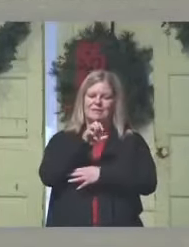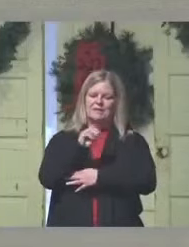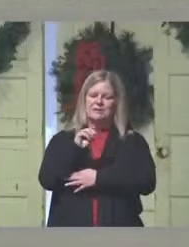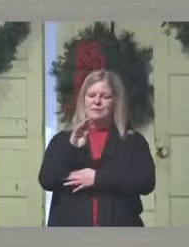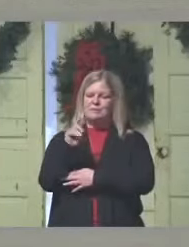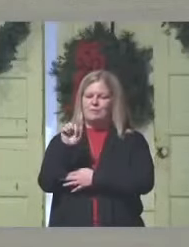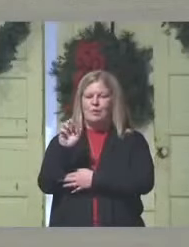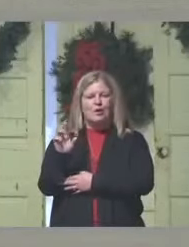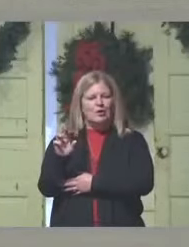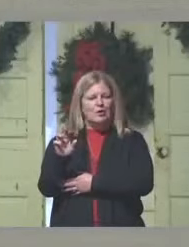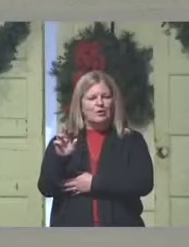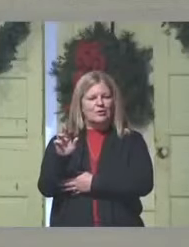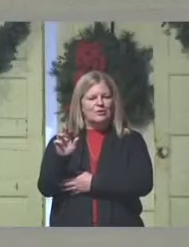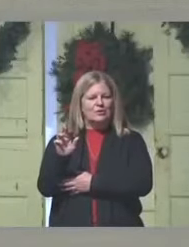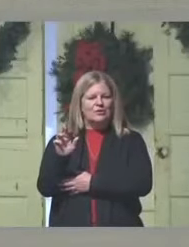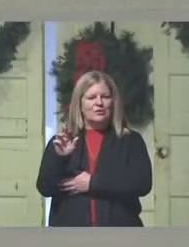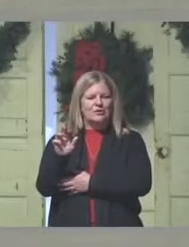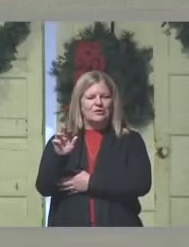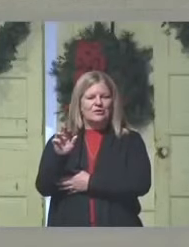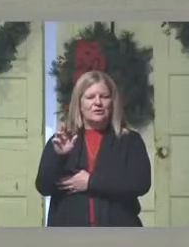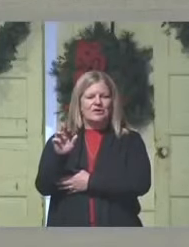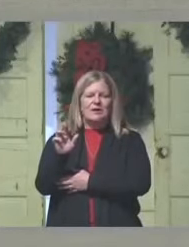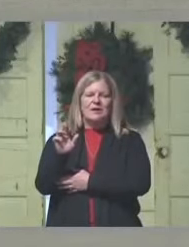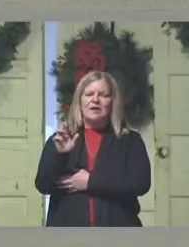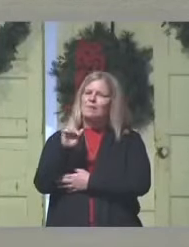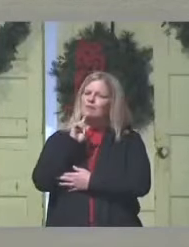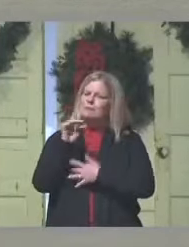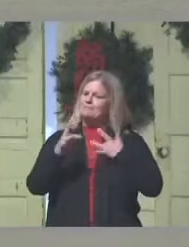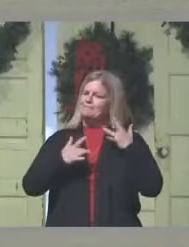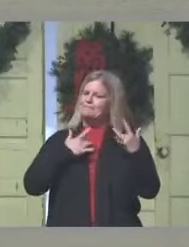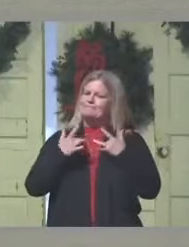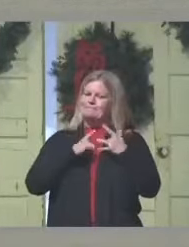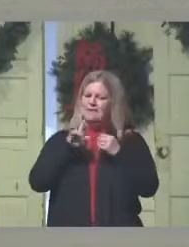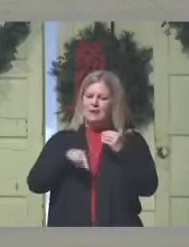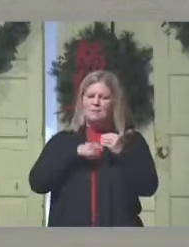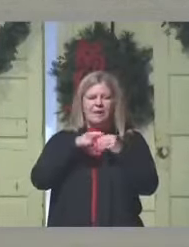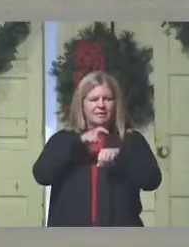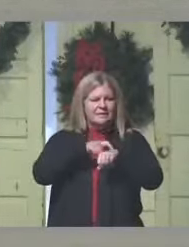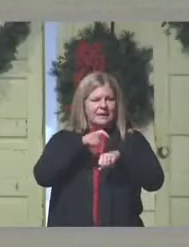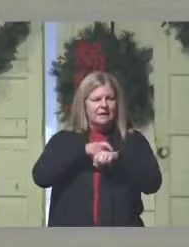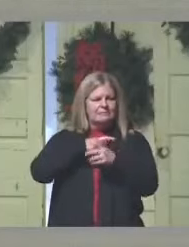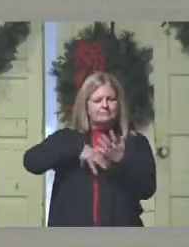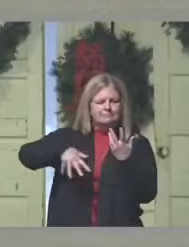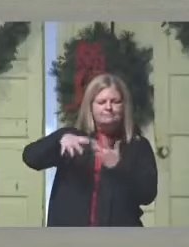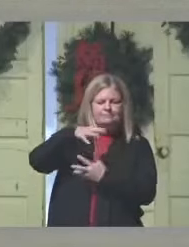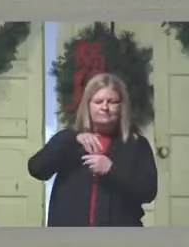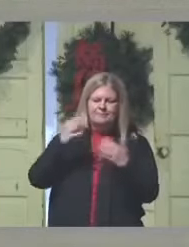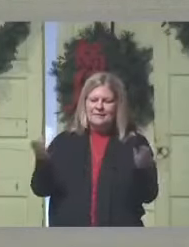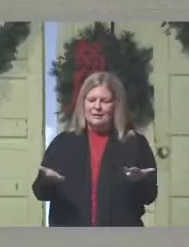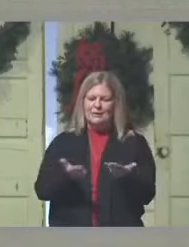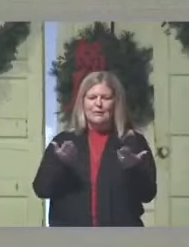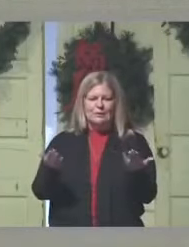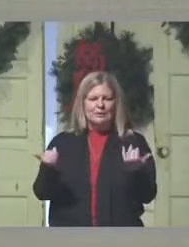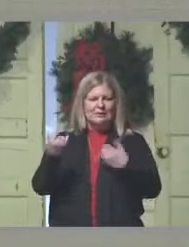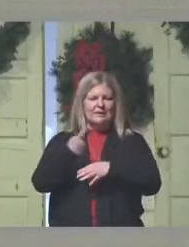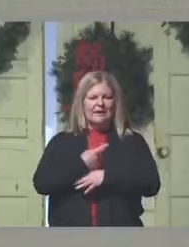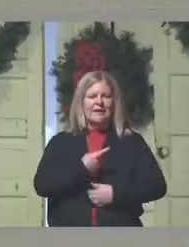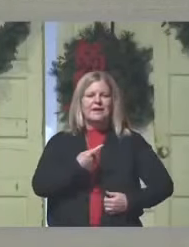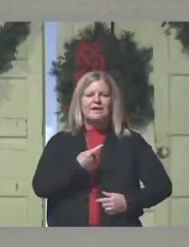Barker, and I'm really looking forward to the time that we spend together here